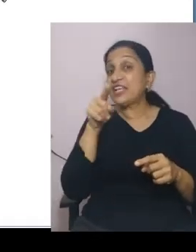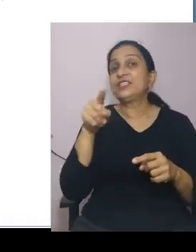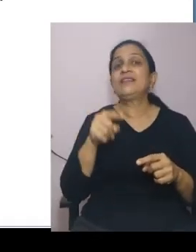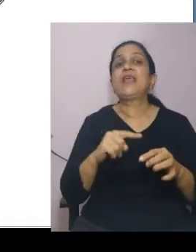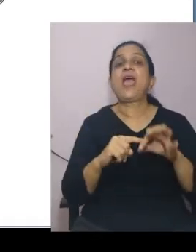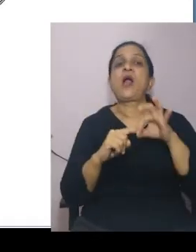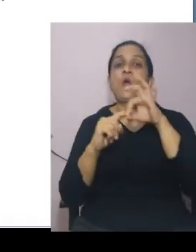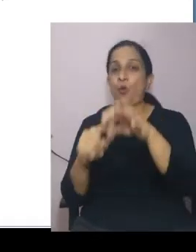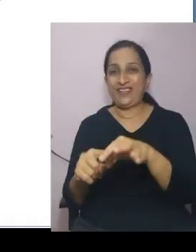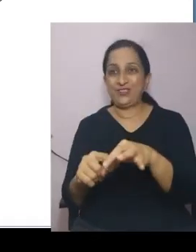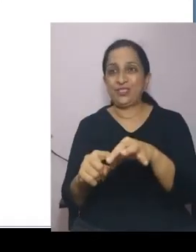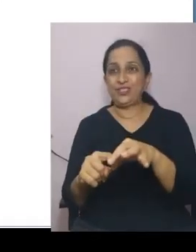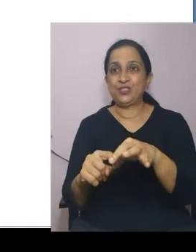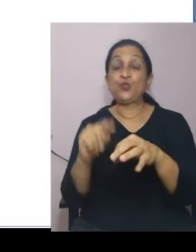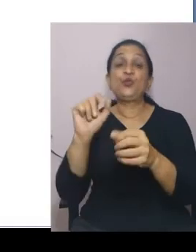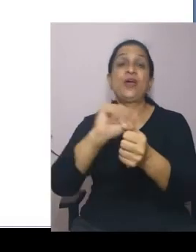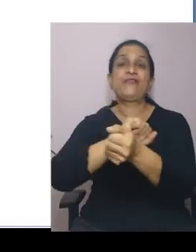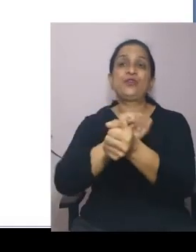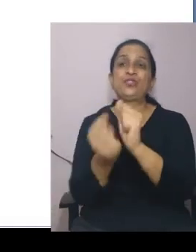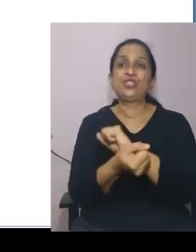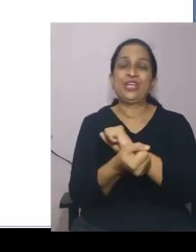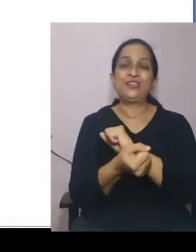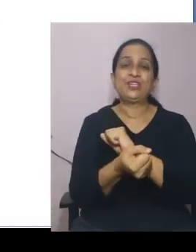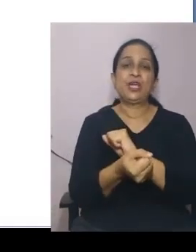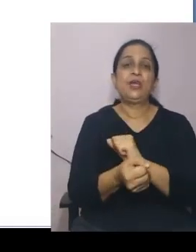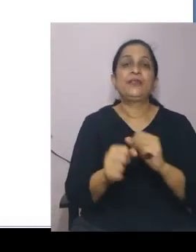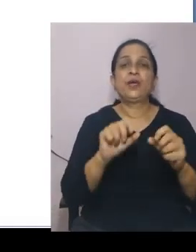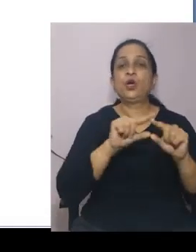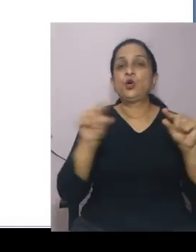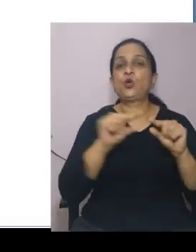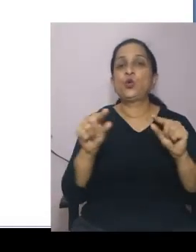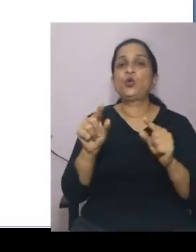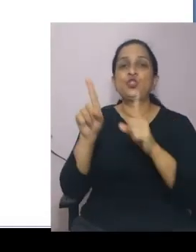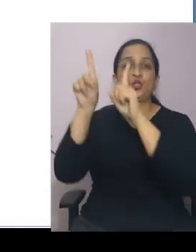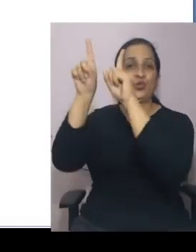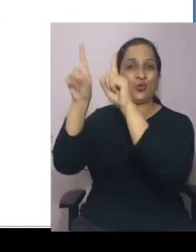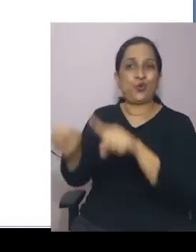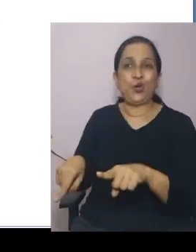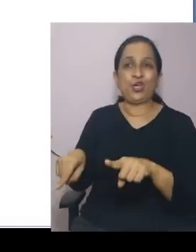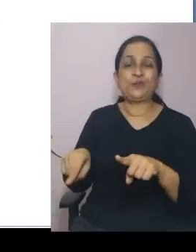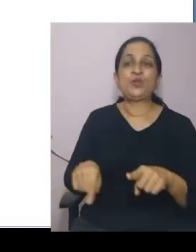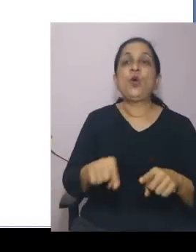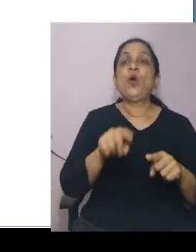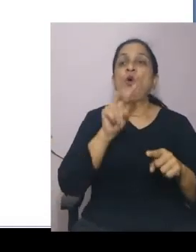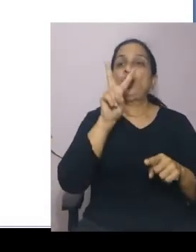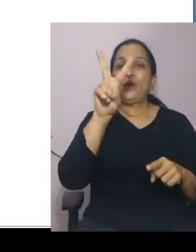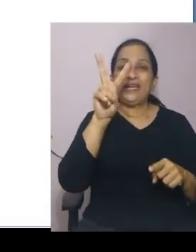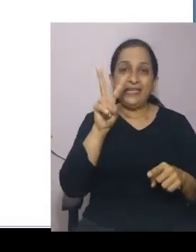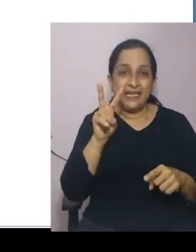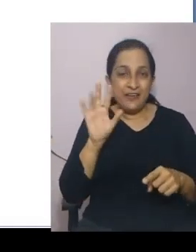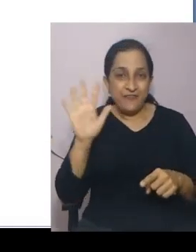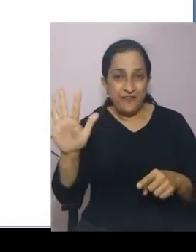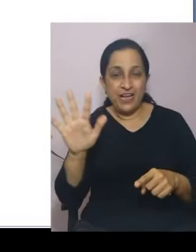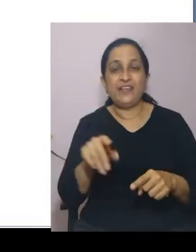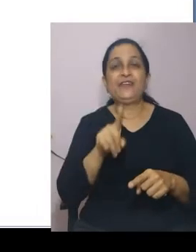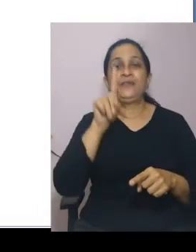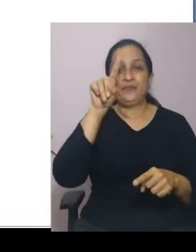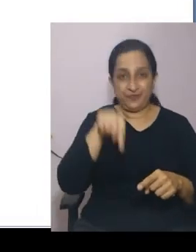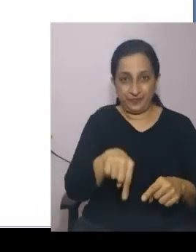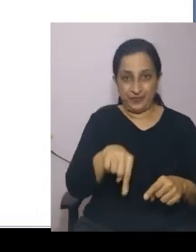dash of this, then the row becomes the column, that is 25